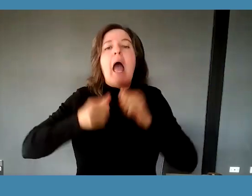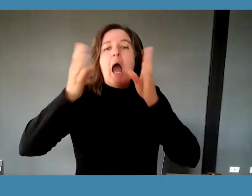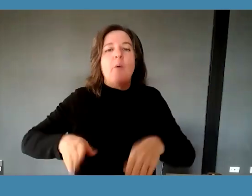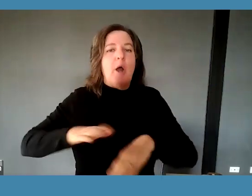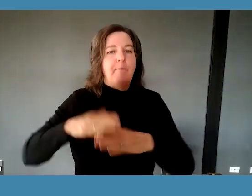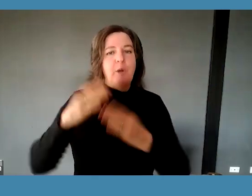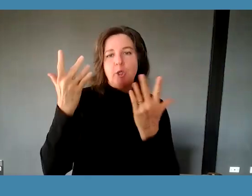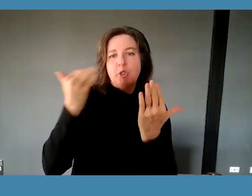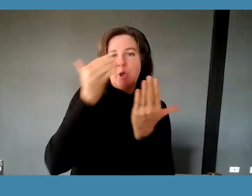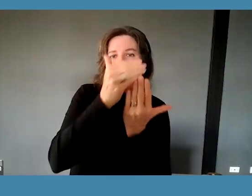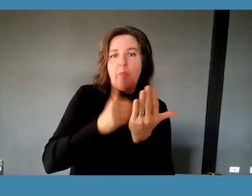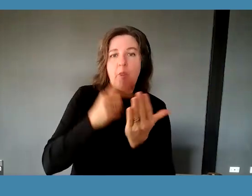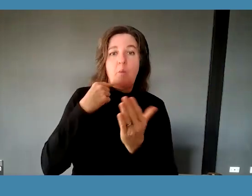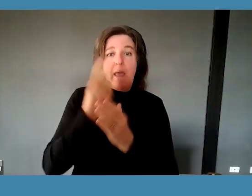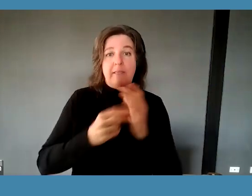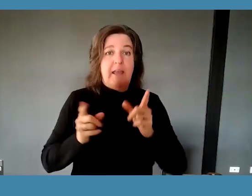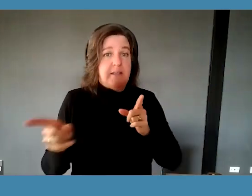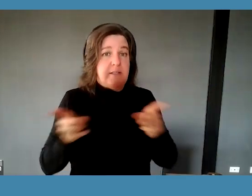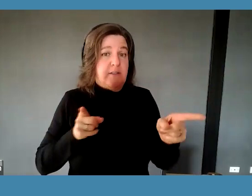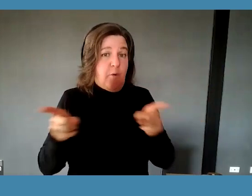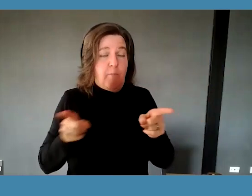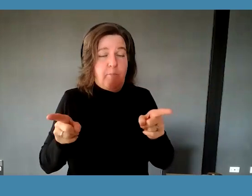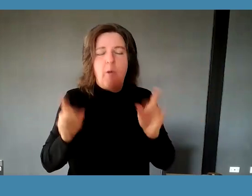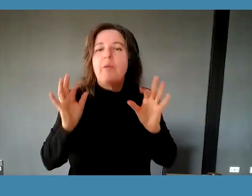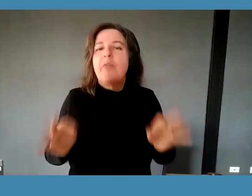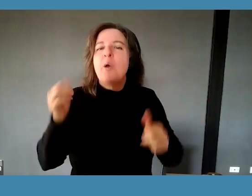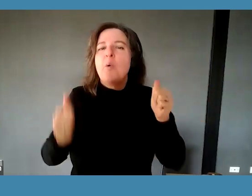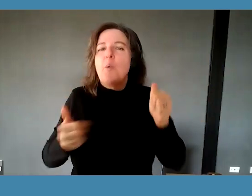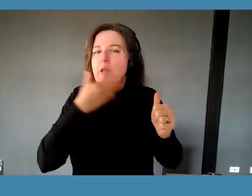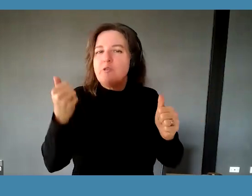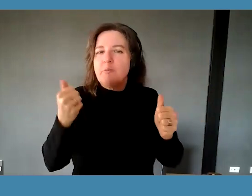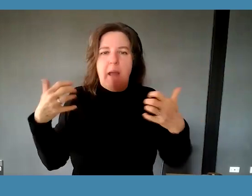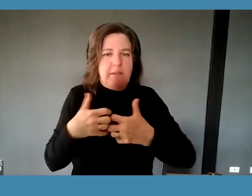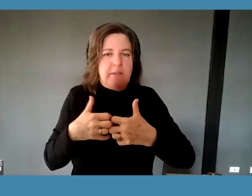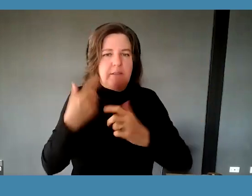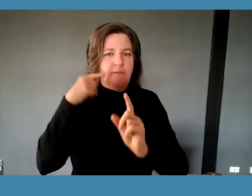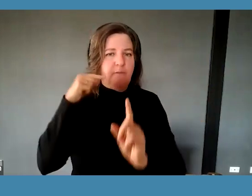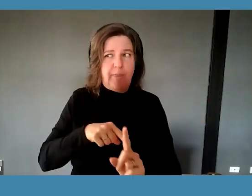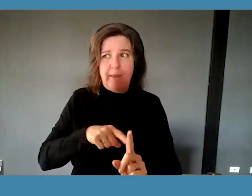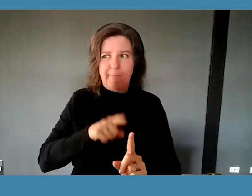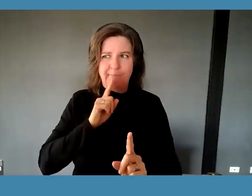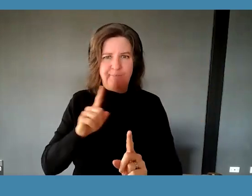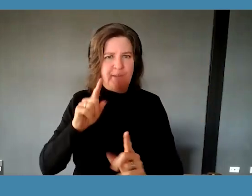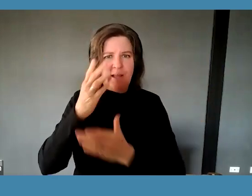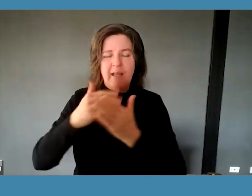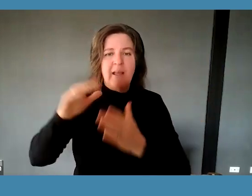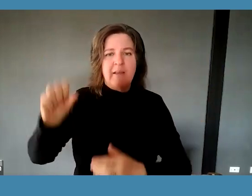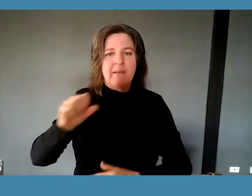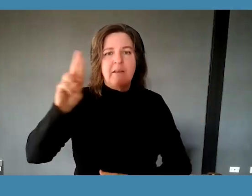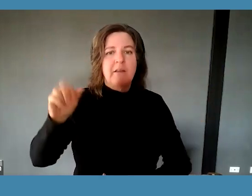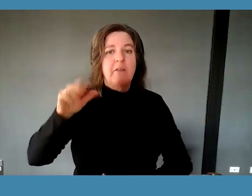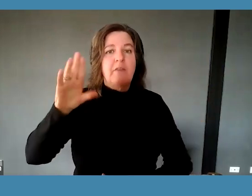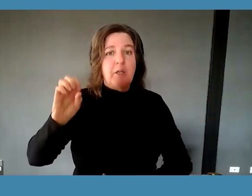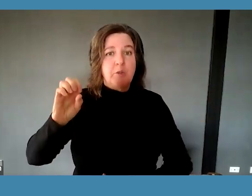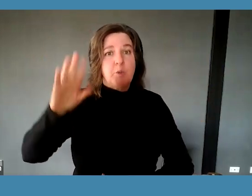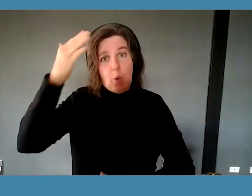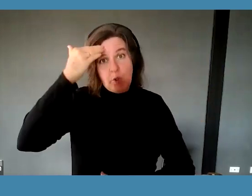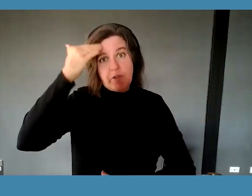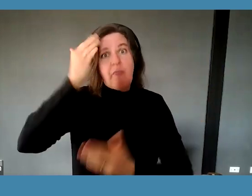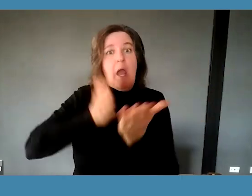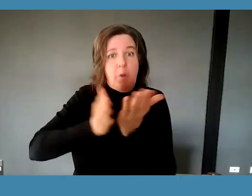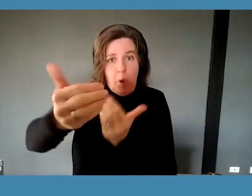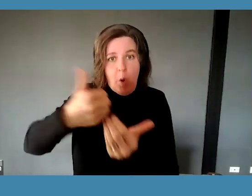what best suits their needs? Is there a source that is well-versed in both options that can offer